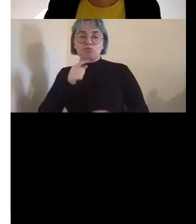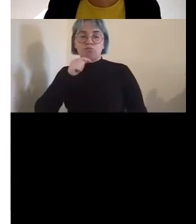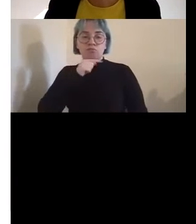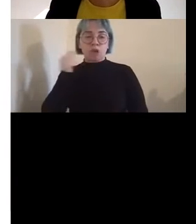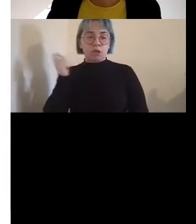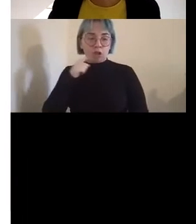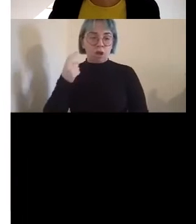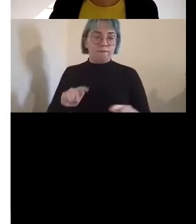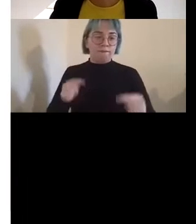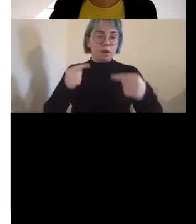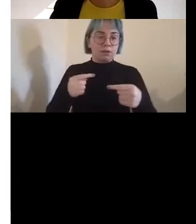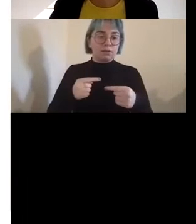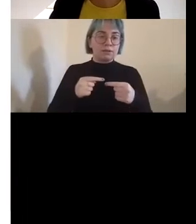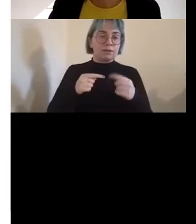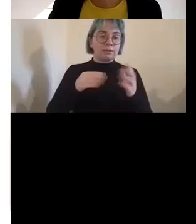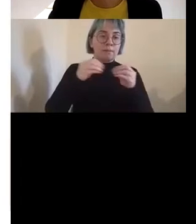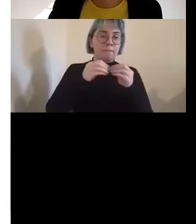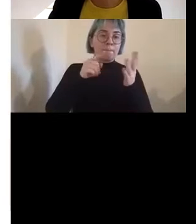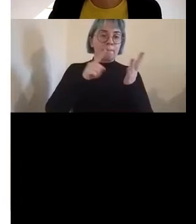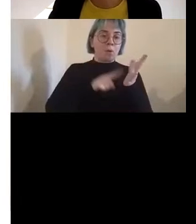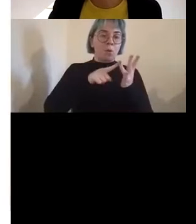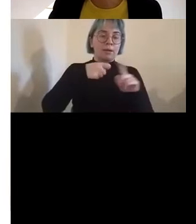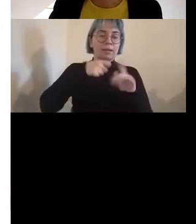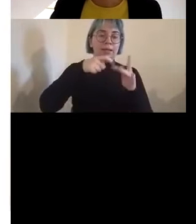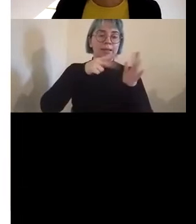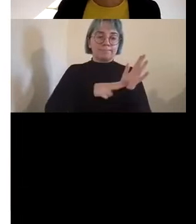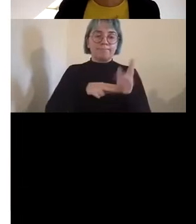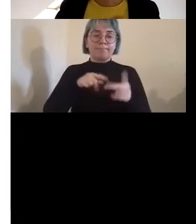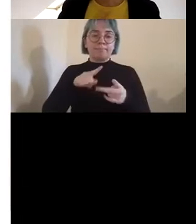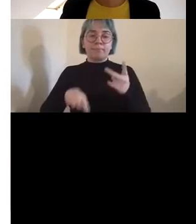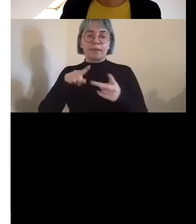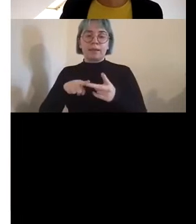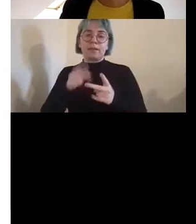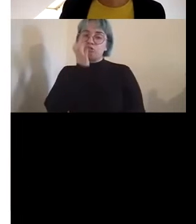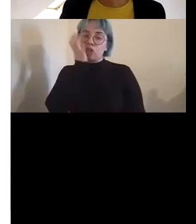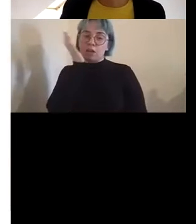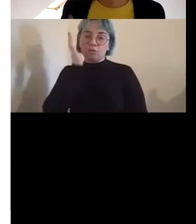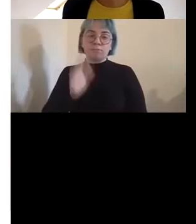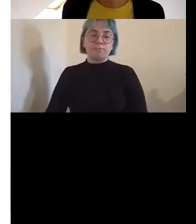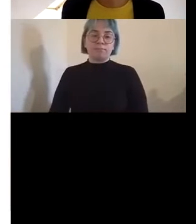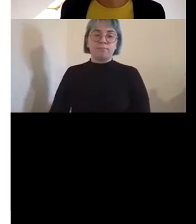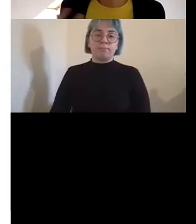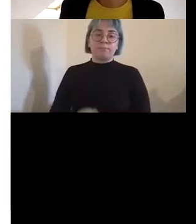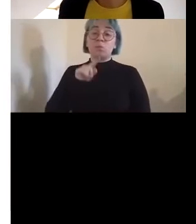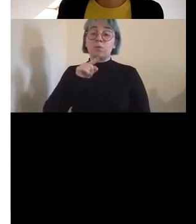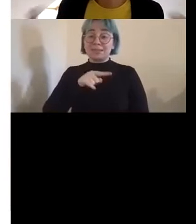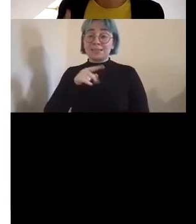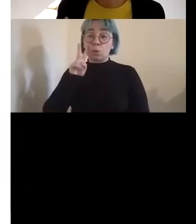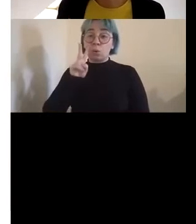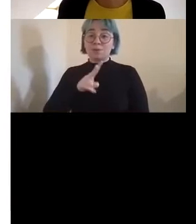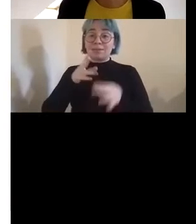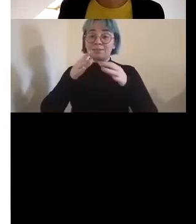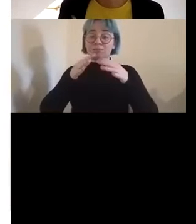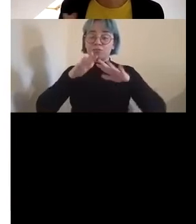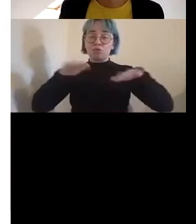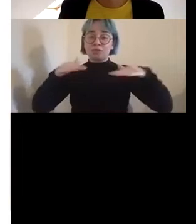collective complaint I mentioned earlier, ICJ versus the Czech Republic, where in both cases this looked at children formally below the